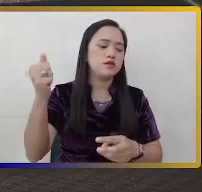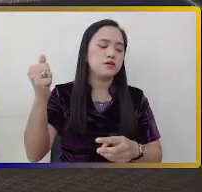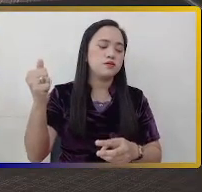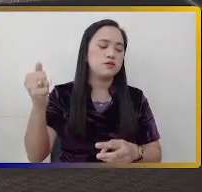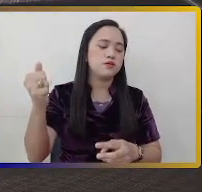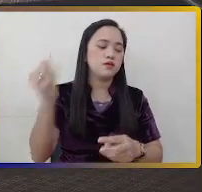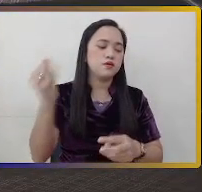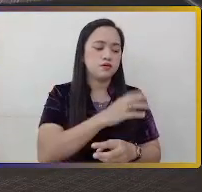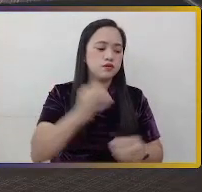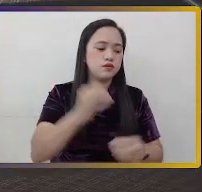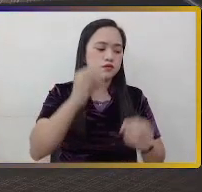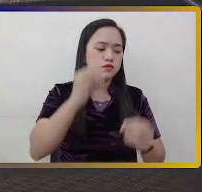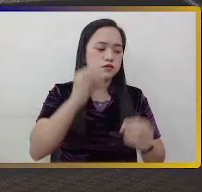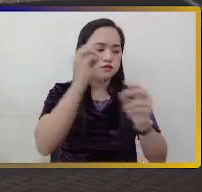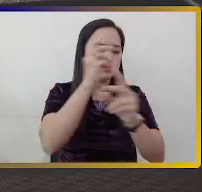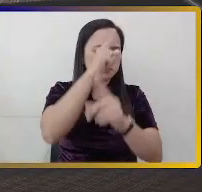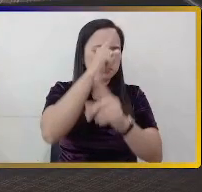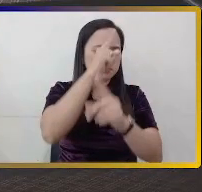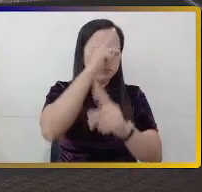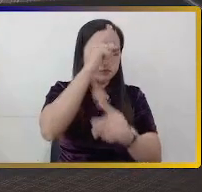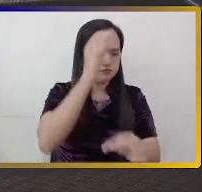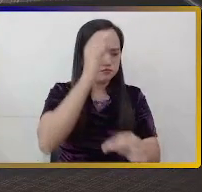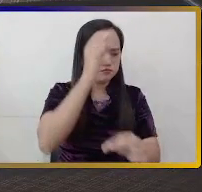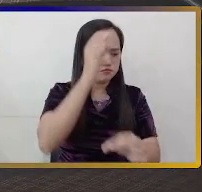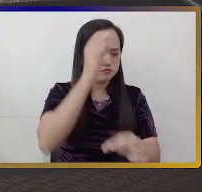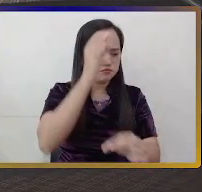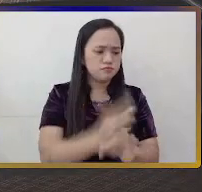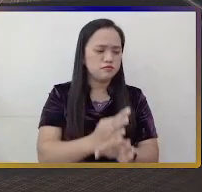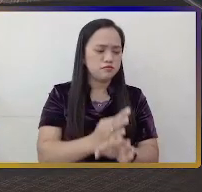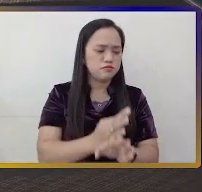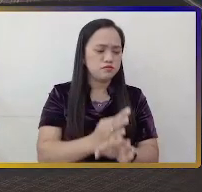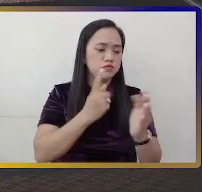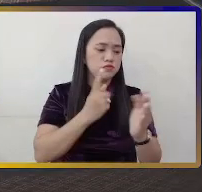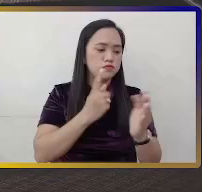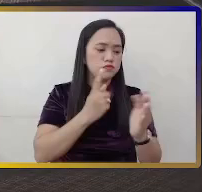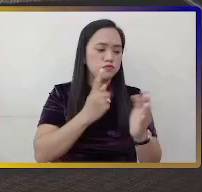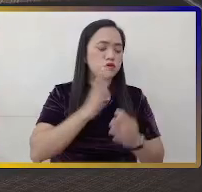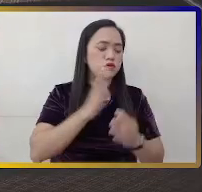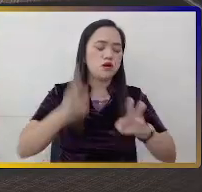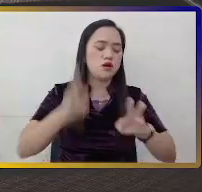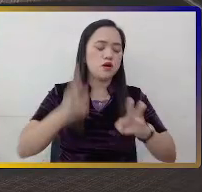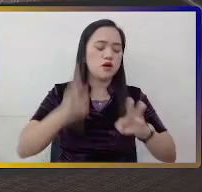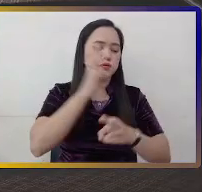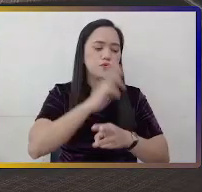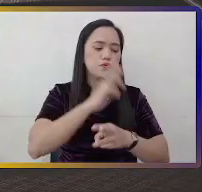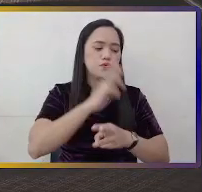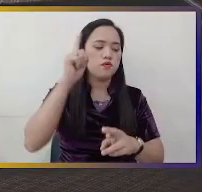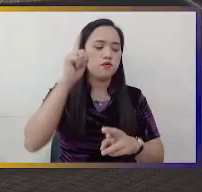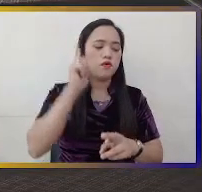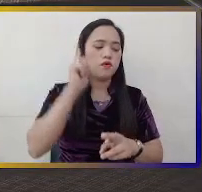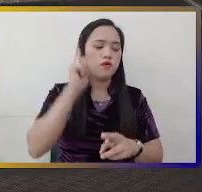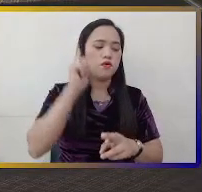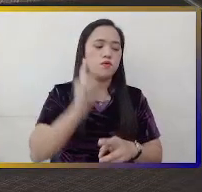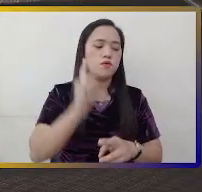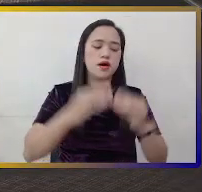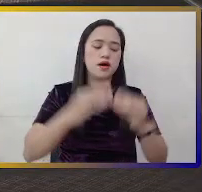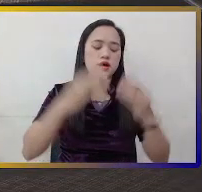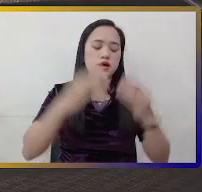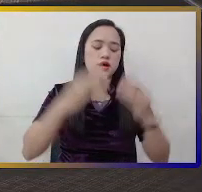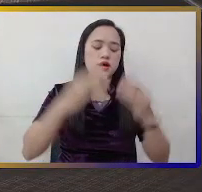Put on the shield of faith, the sword of truth be on your way. Are you ready for one more